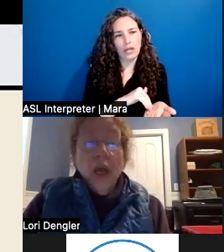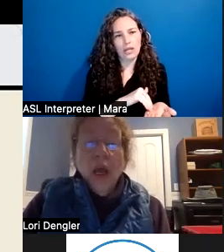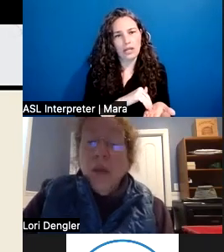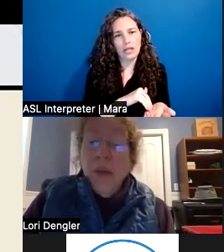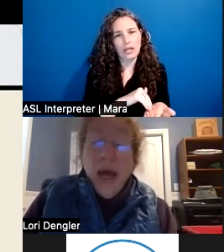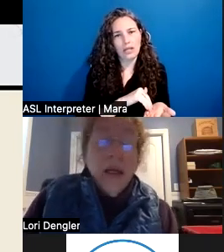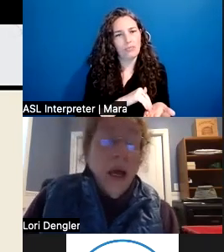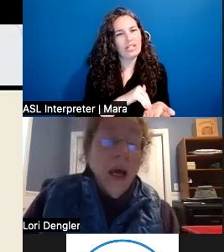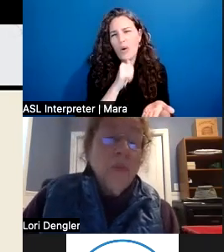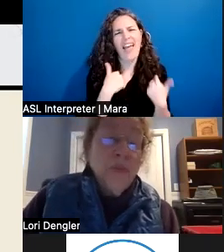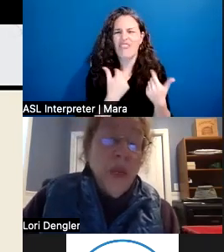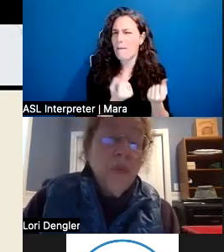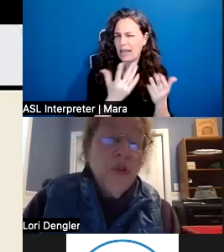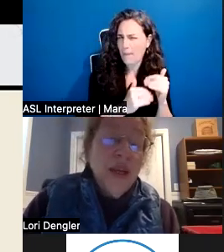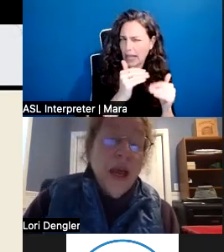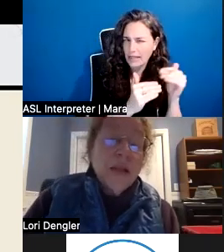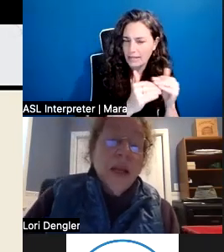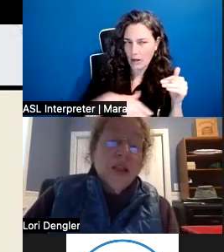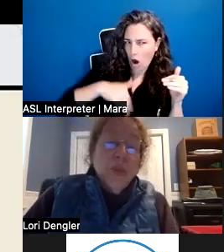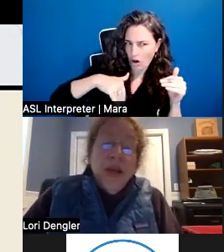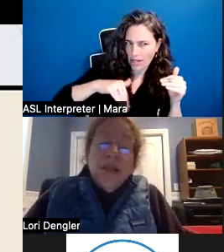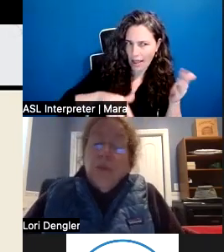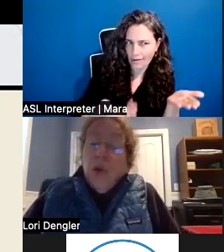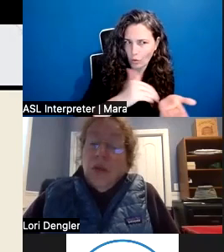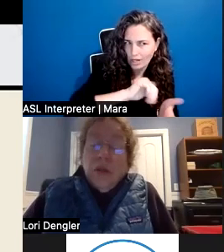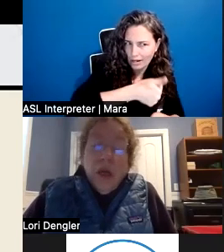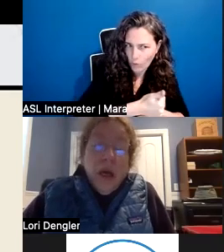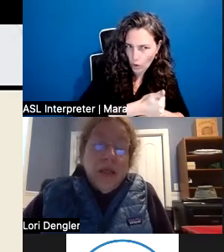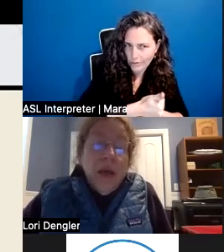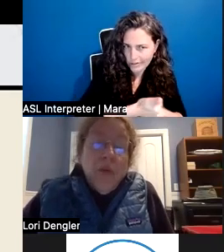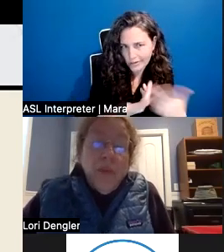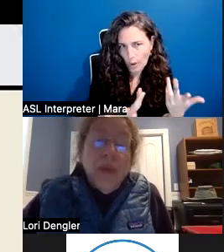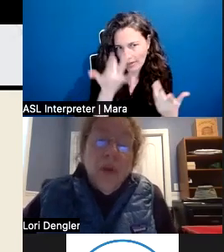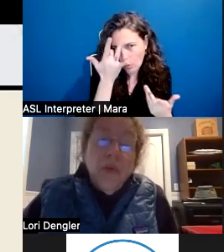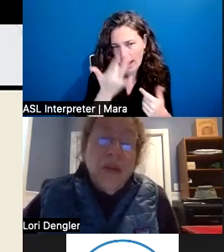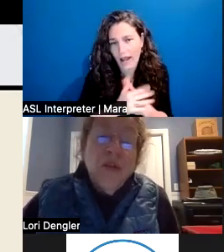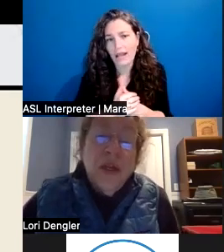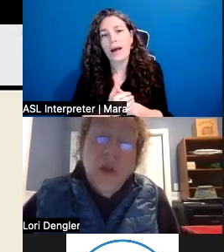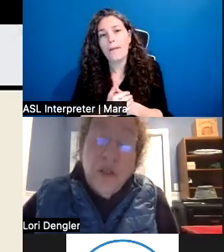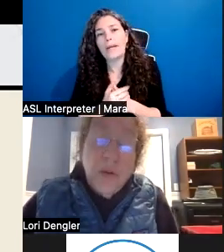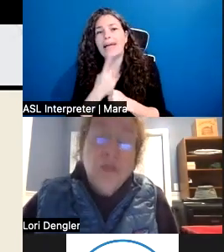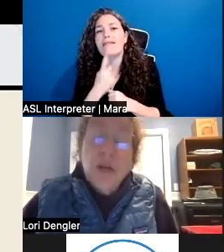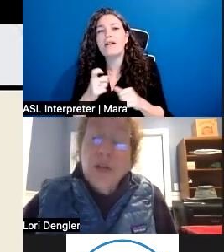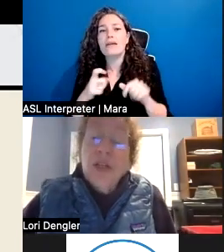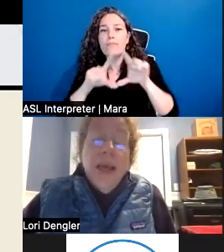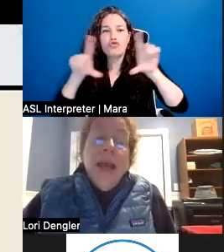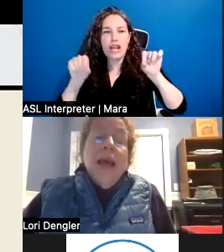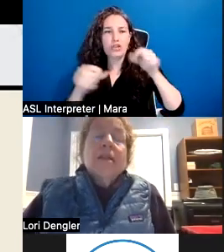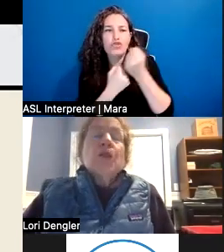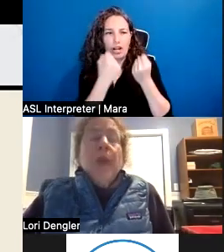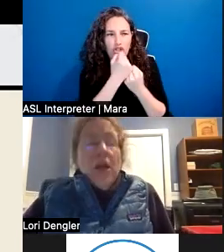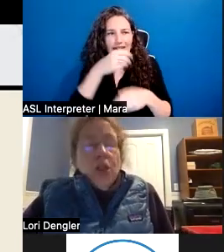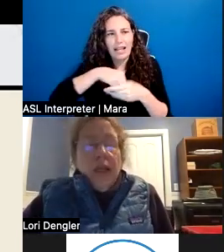damage. But improving access to brace and bolt to help people retrofit older structures,